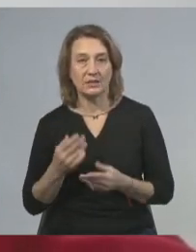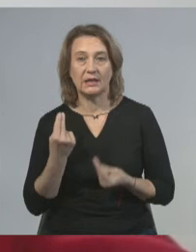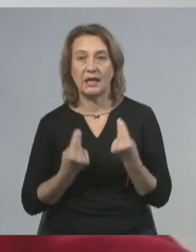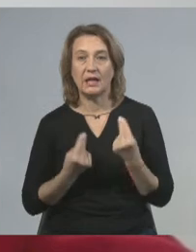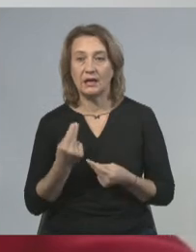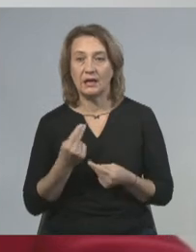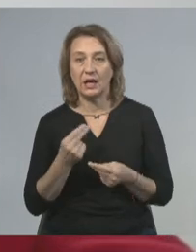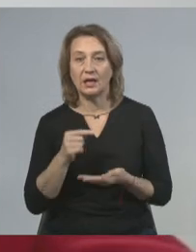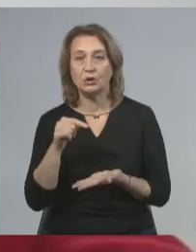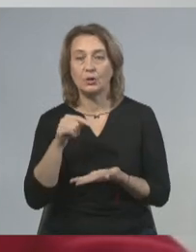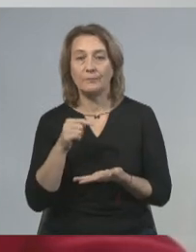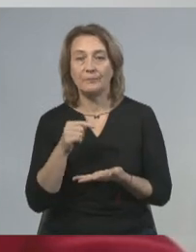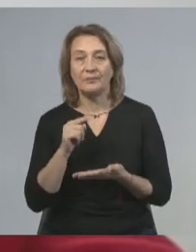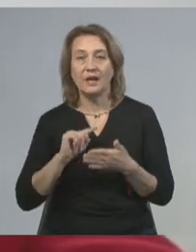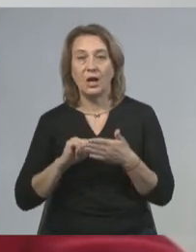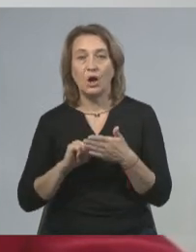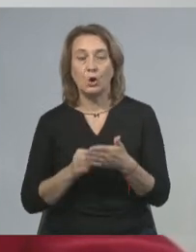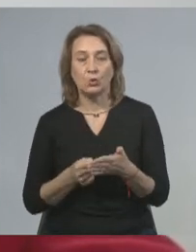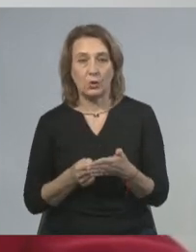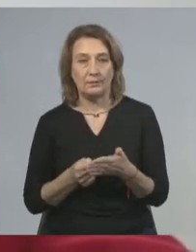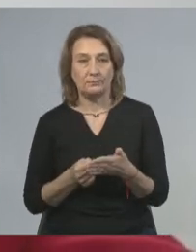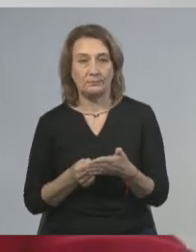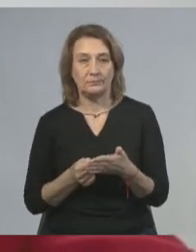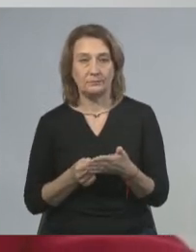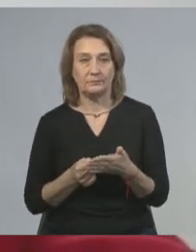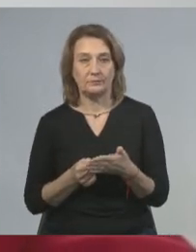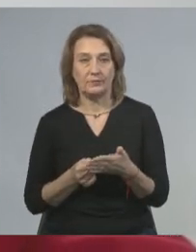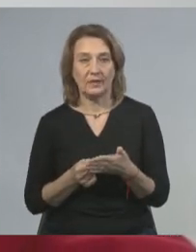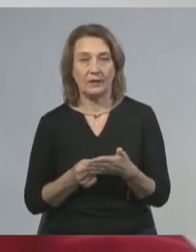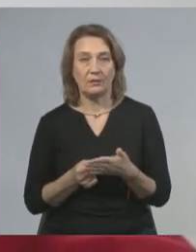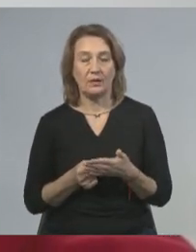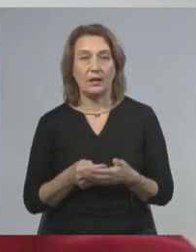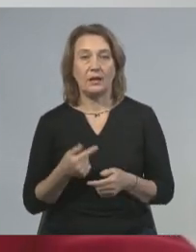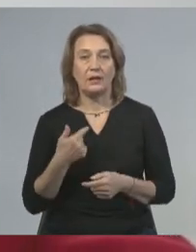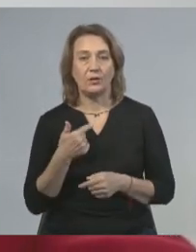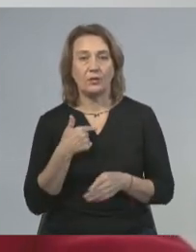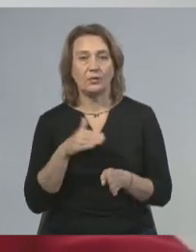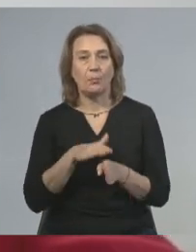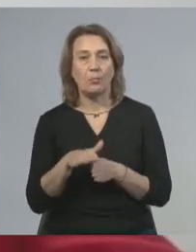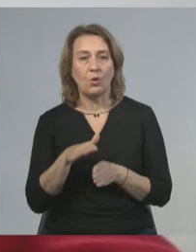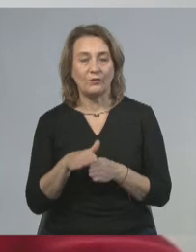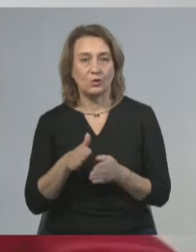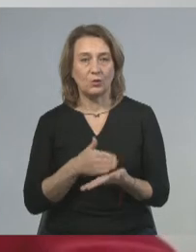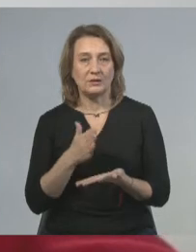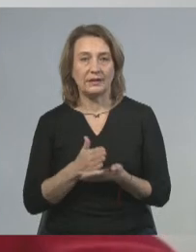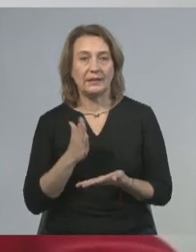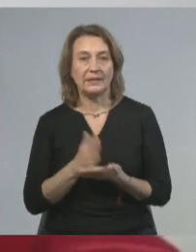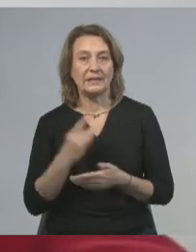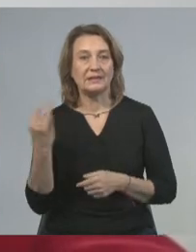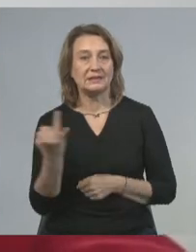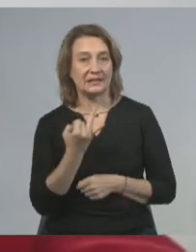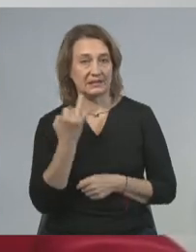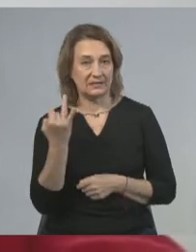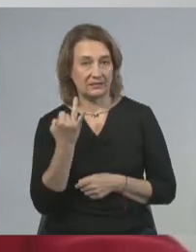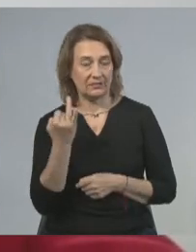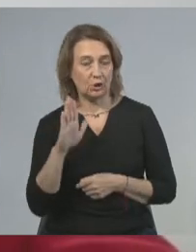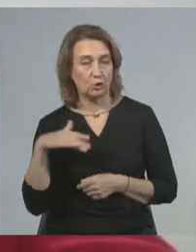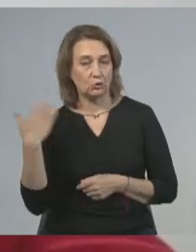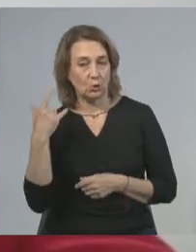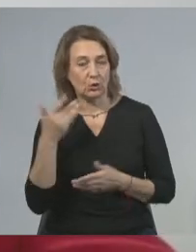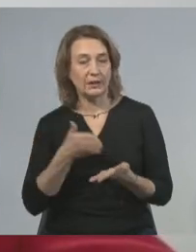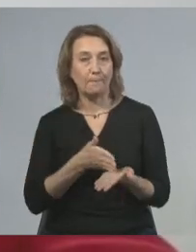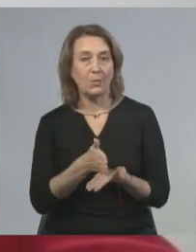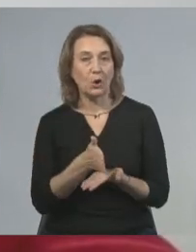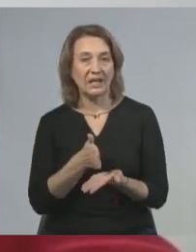situation play the role of the judge partly because there's there are